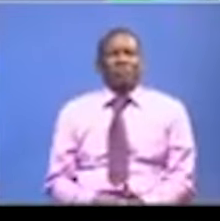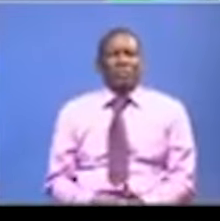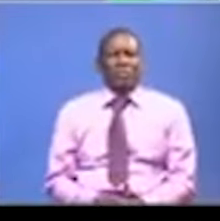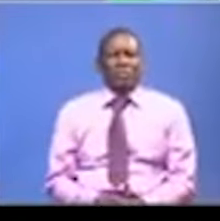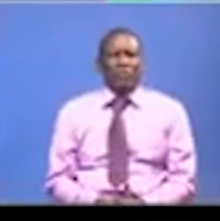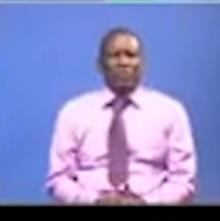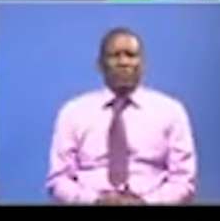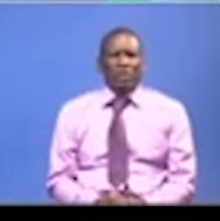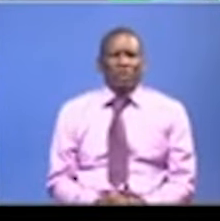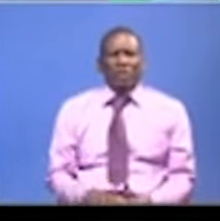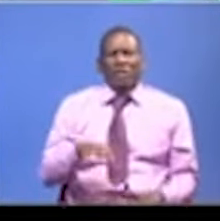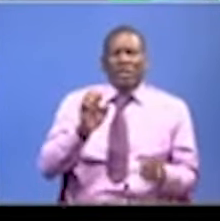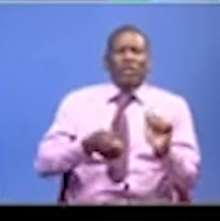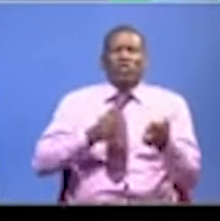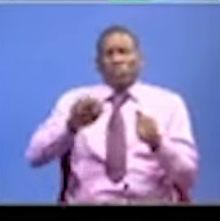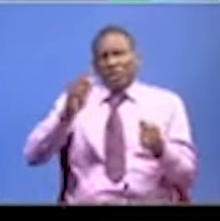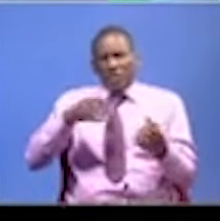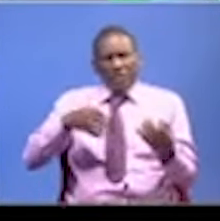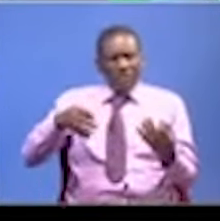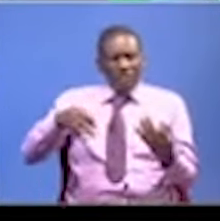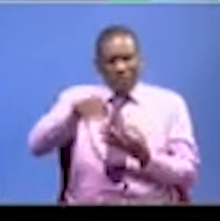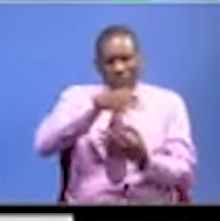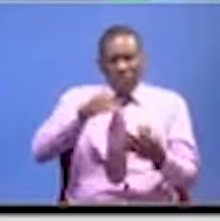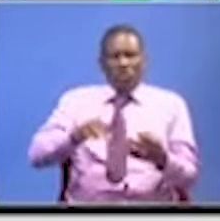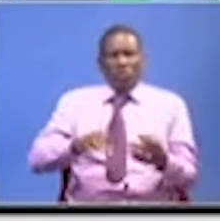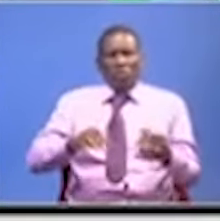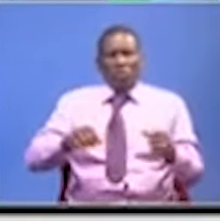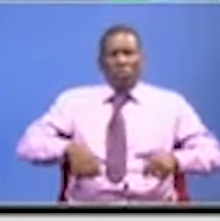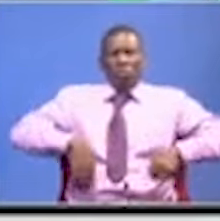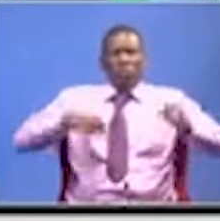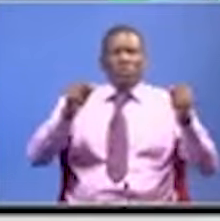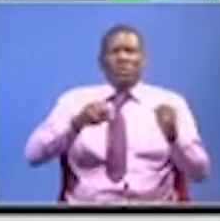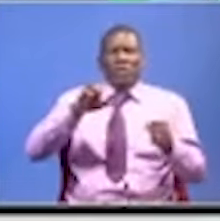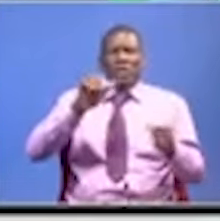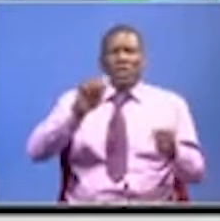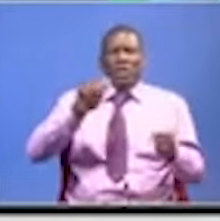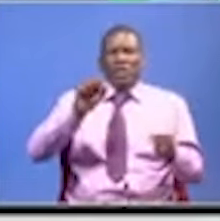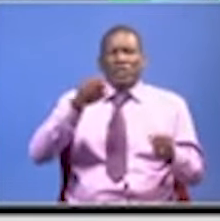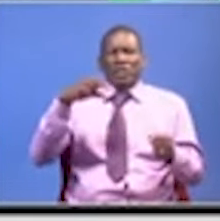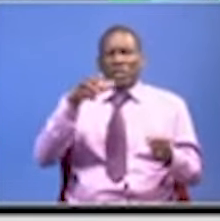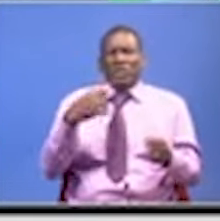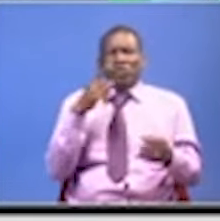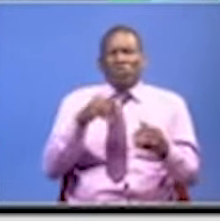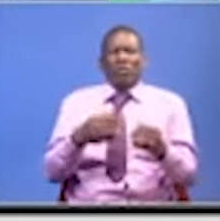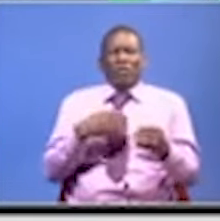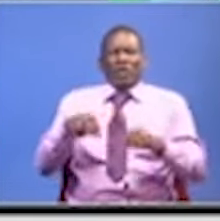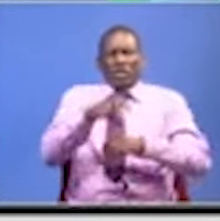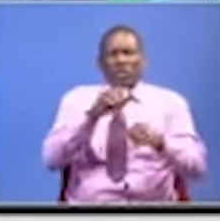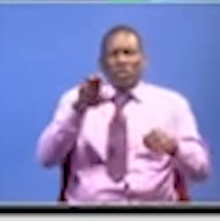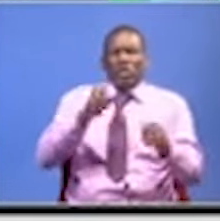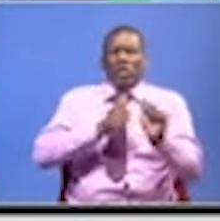And Esports Kenya Federation President Ronnie Lusigi has announced that there shall be a national esports circuit